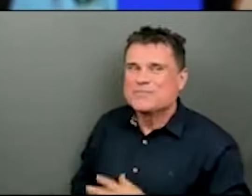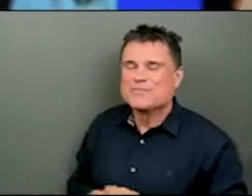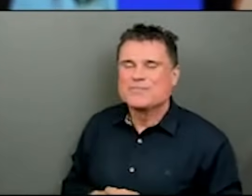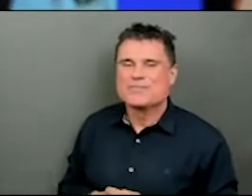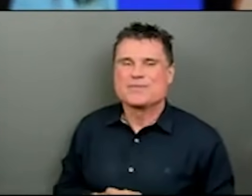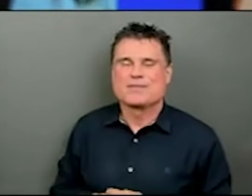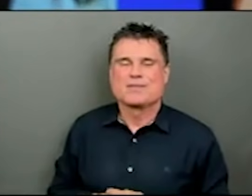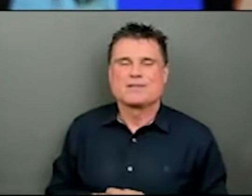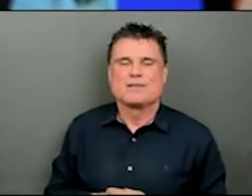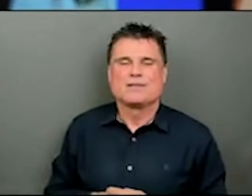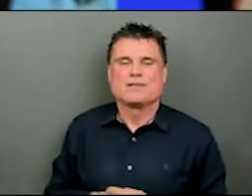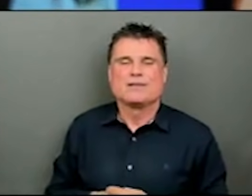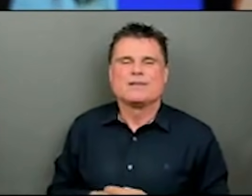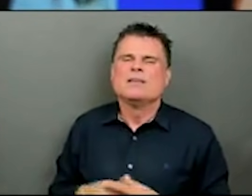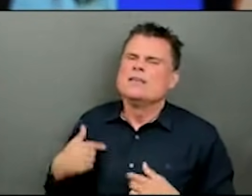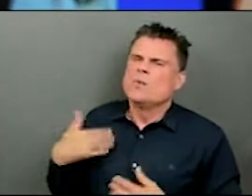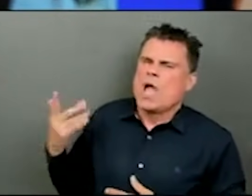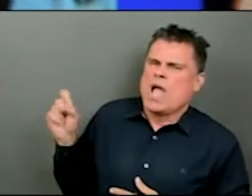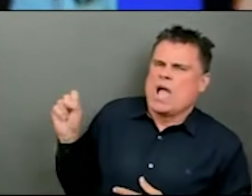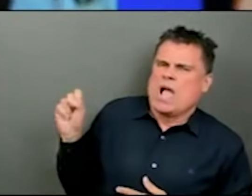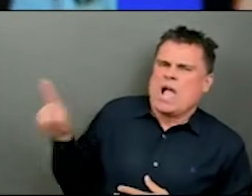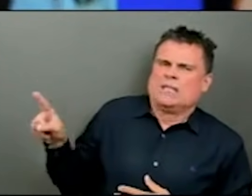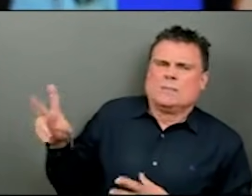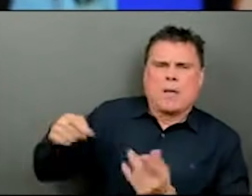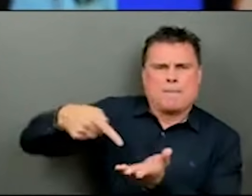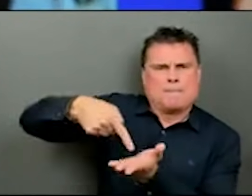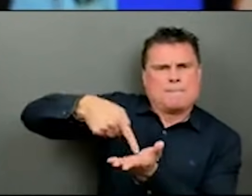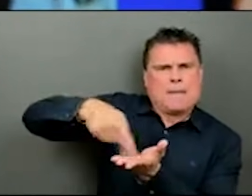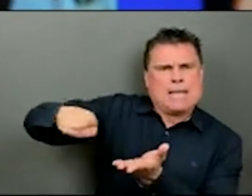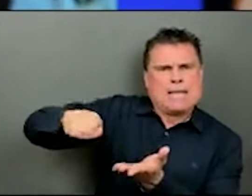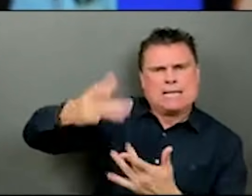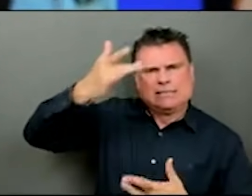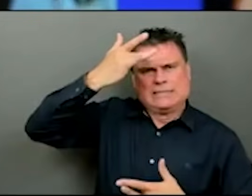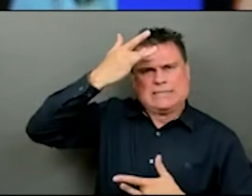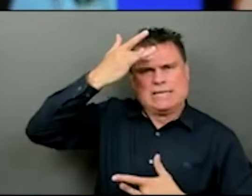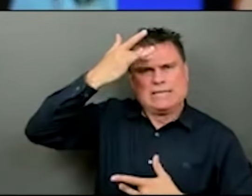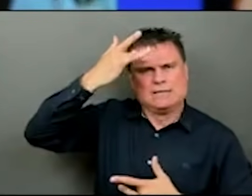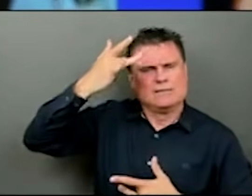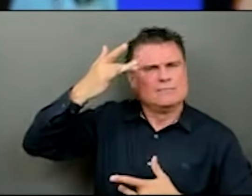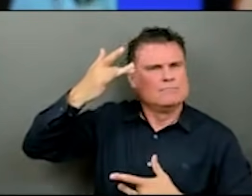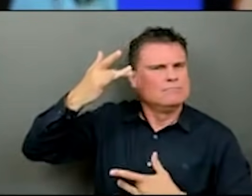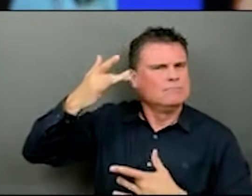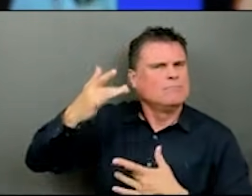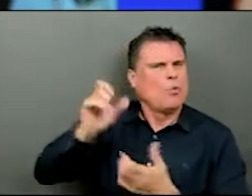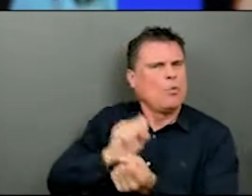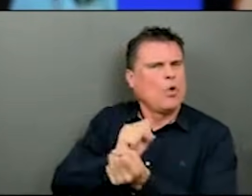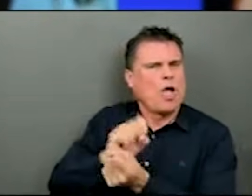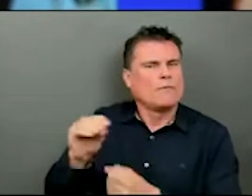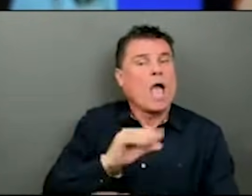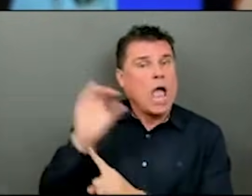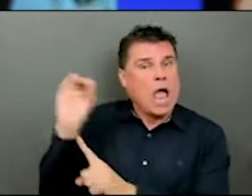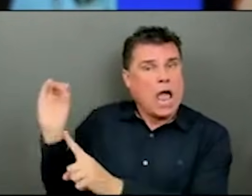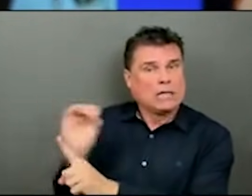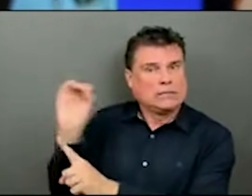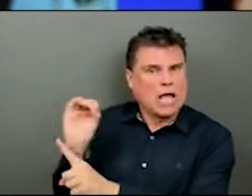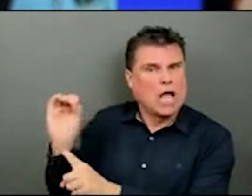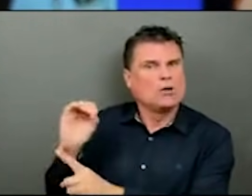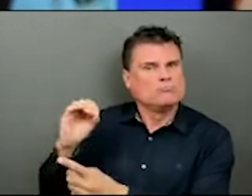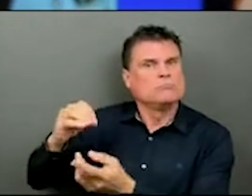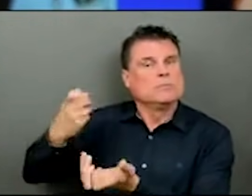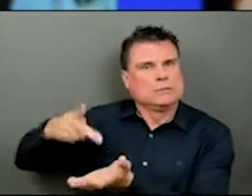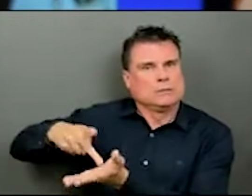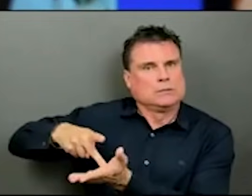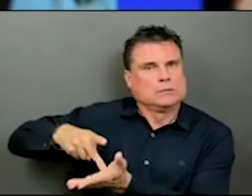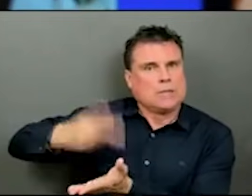Premier, I wanted to ask you about the paid sick leave issue. Ontario talking about doubling the federal program.